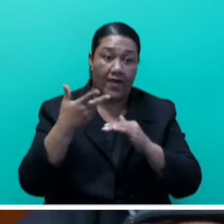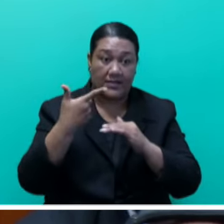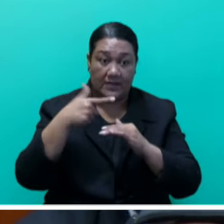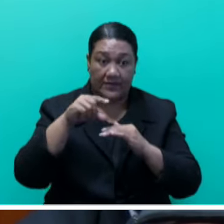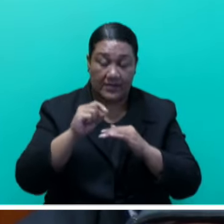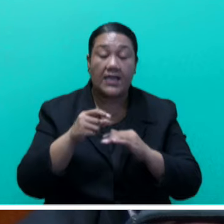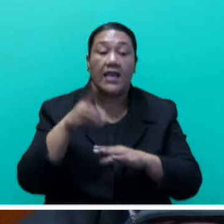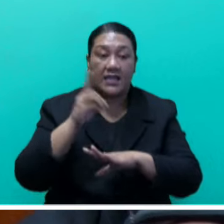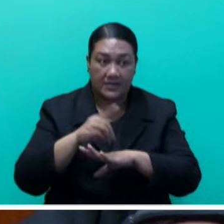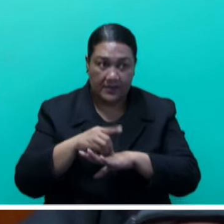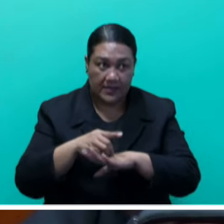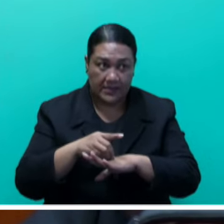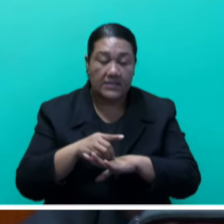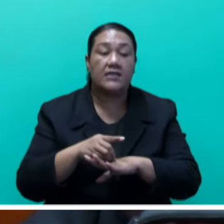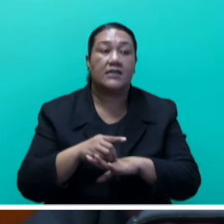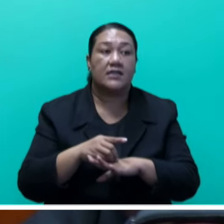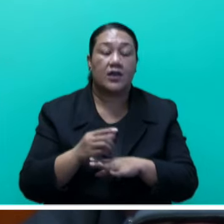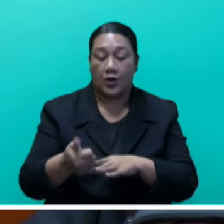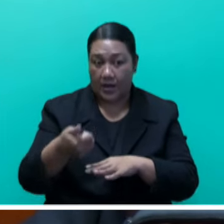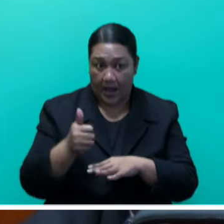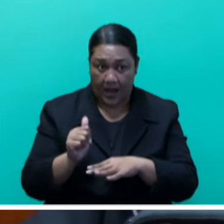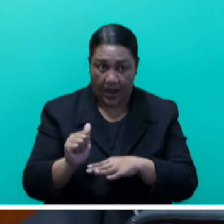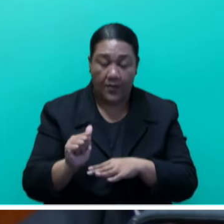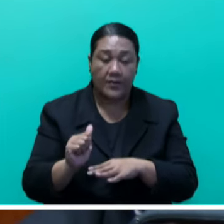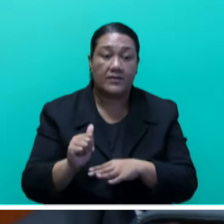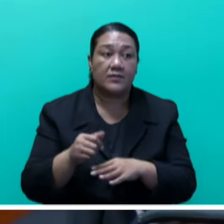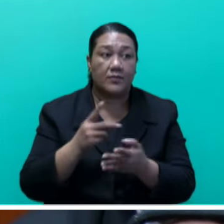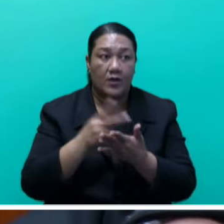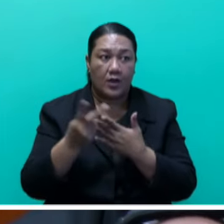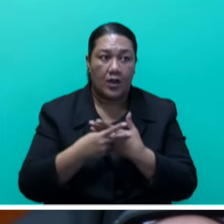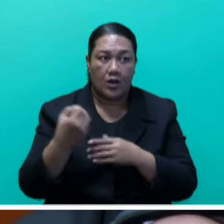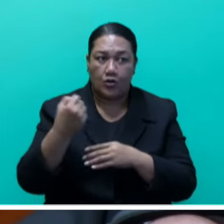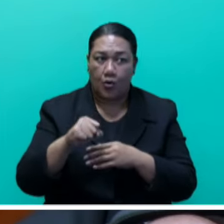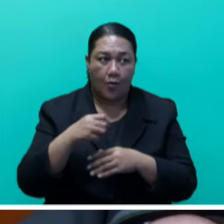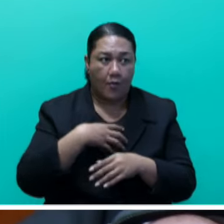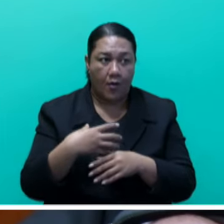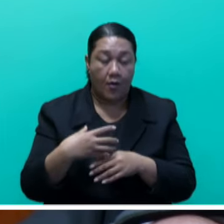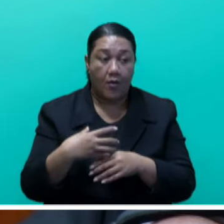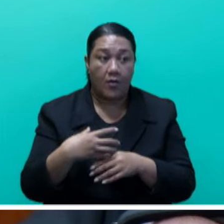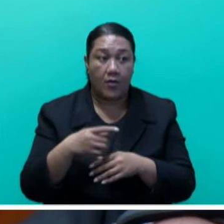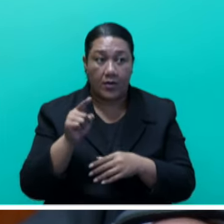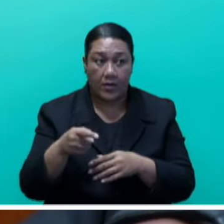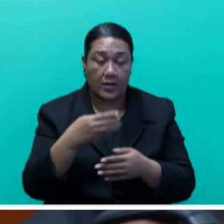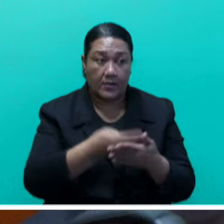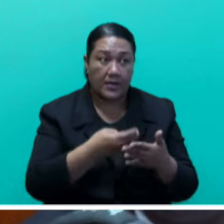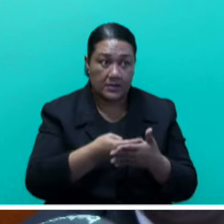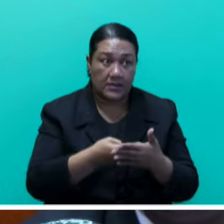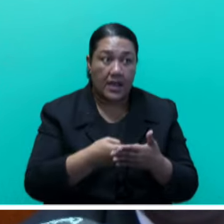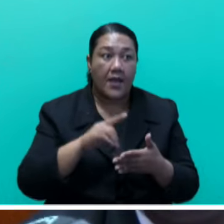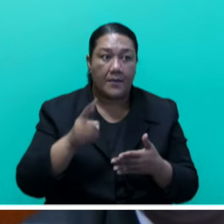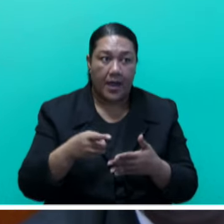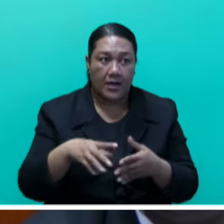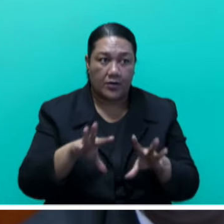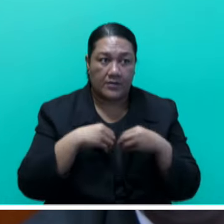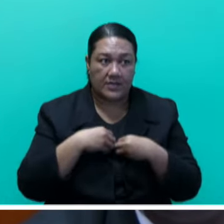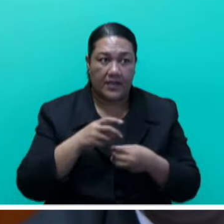disability recipients on the Disability Allowance Scheme will no longer be on the bus fare scheme, but will receive transport assistance in